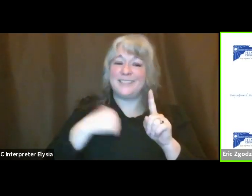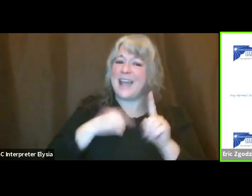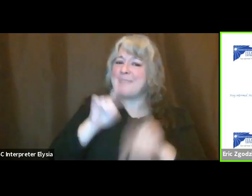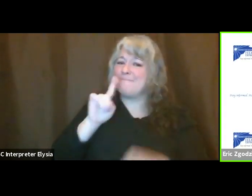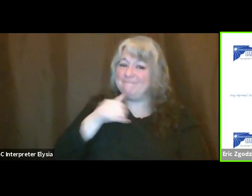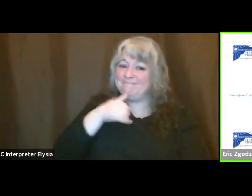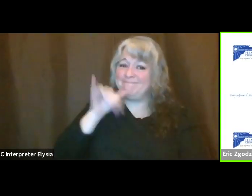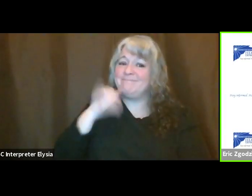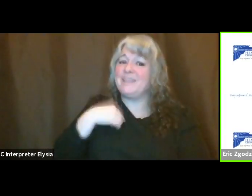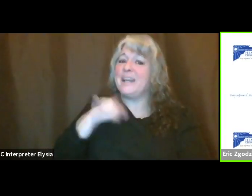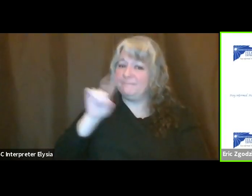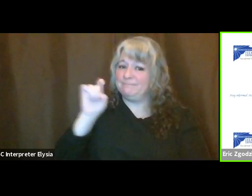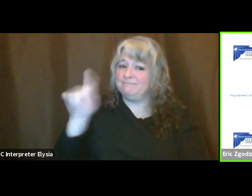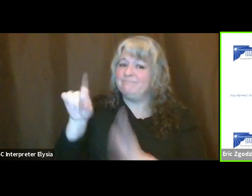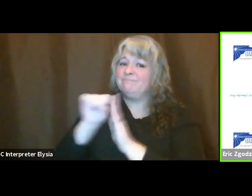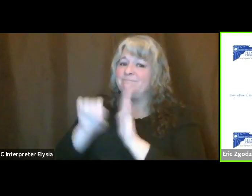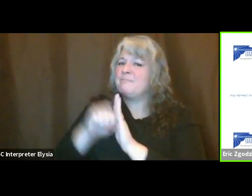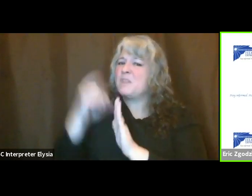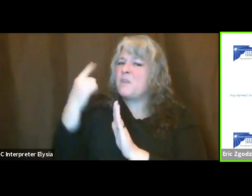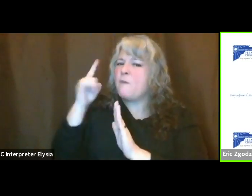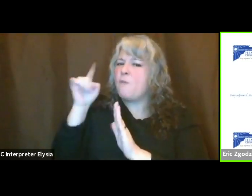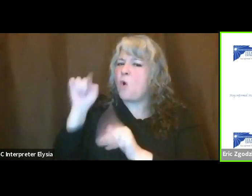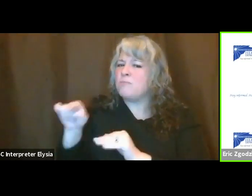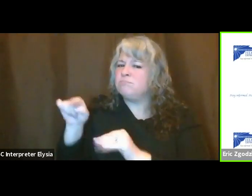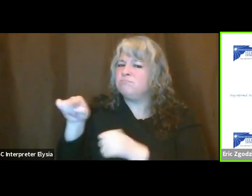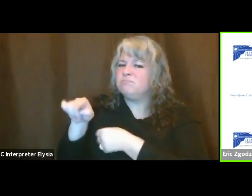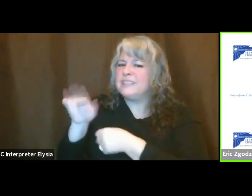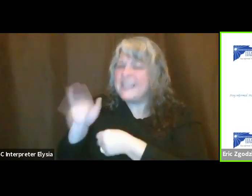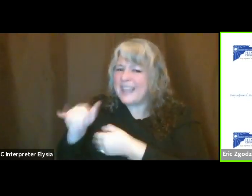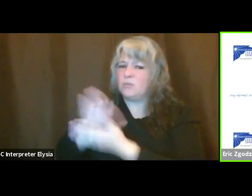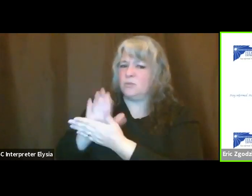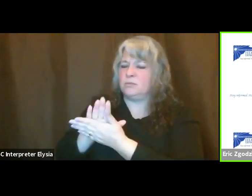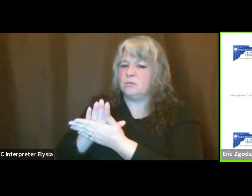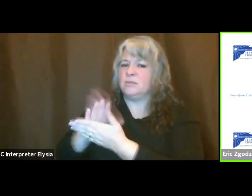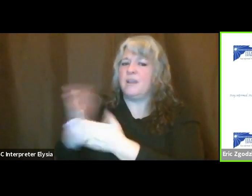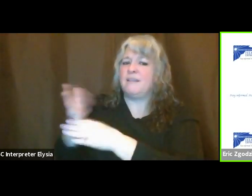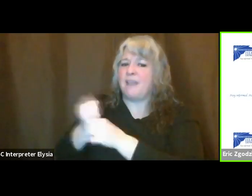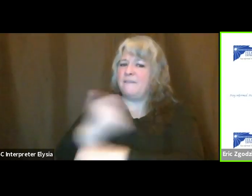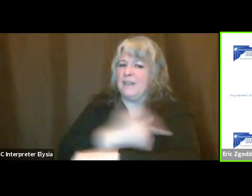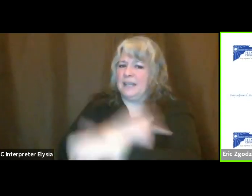yesterday. Thank you. Yeah.